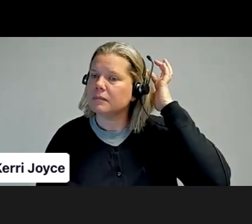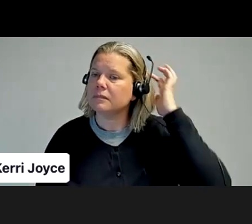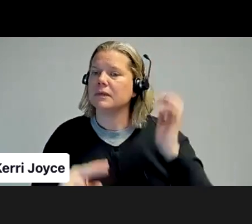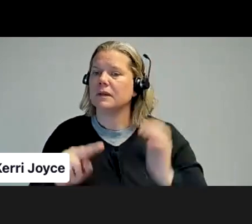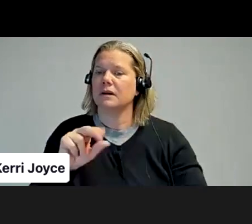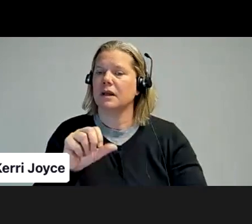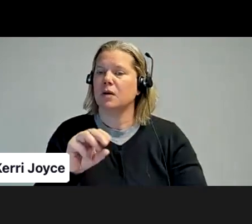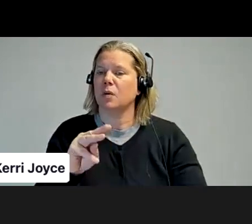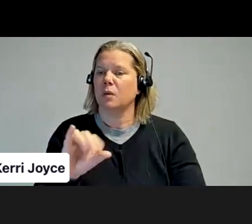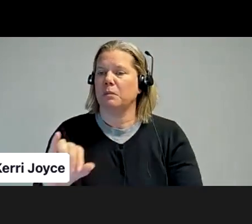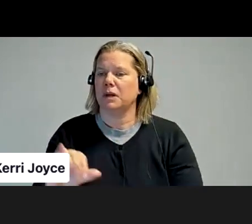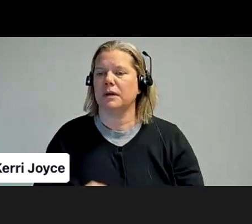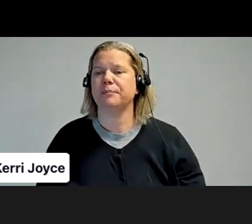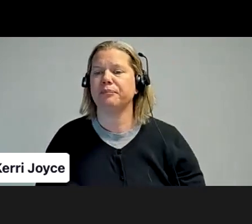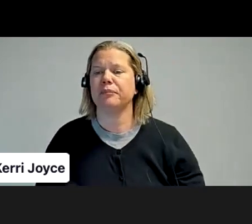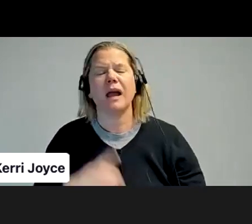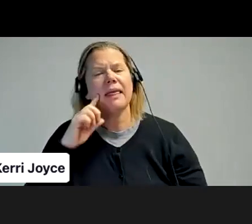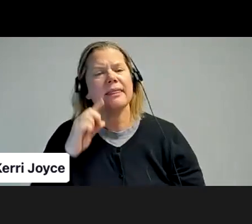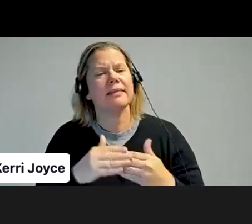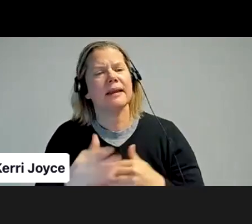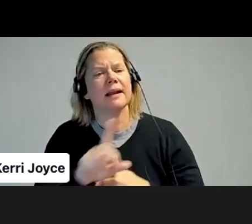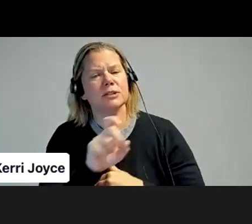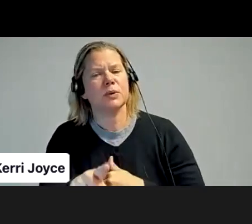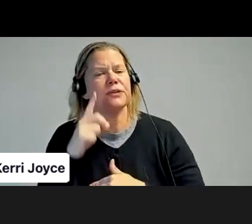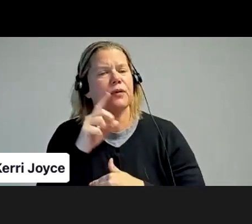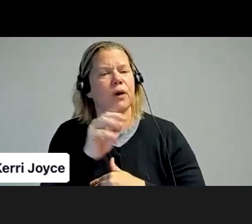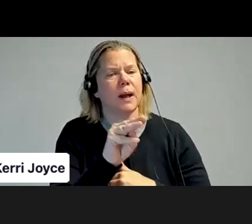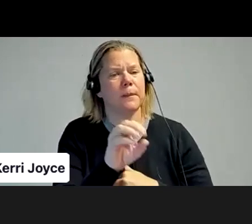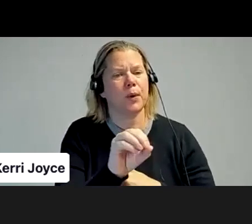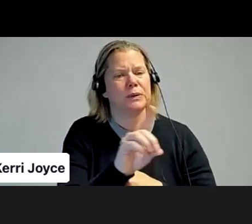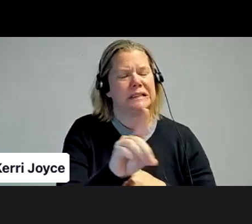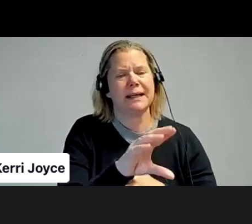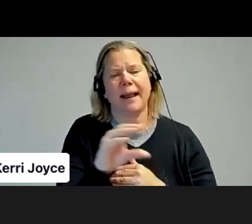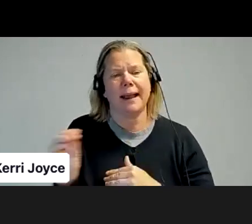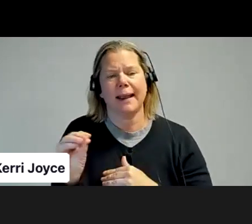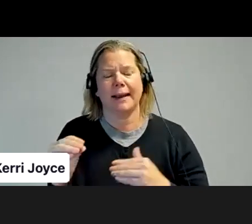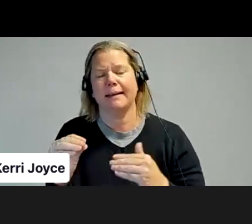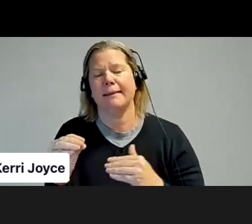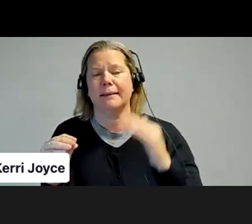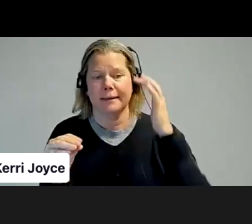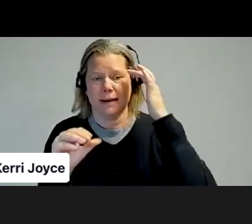is both for MOD and maybe animal control.